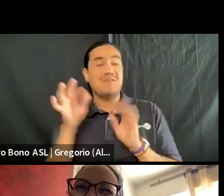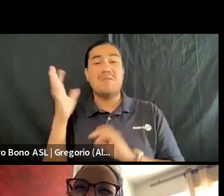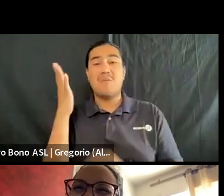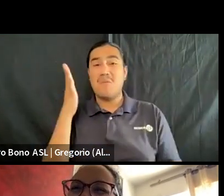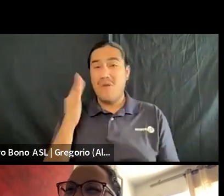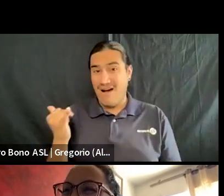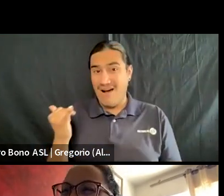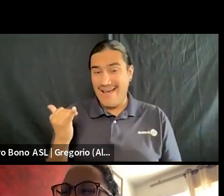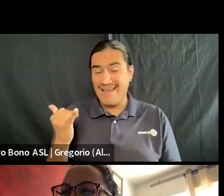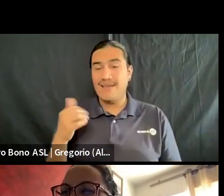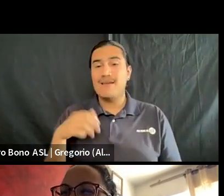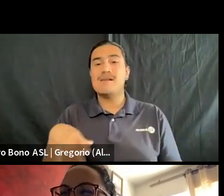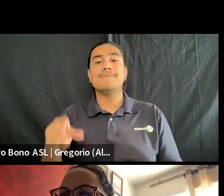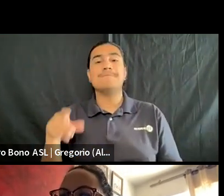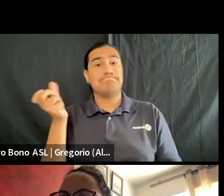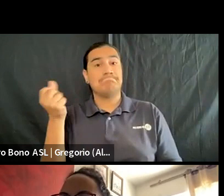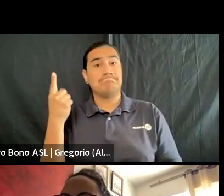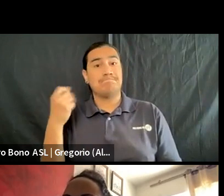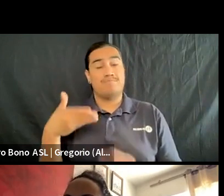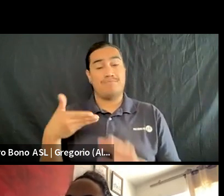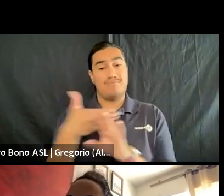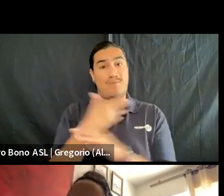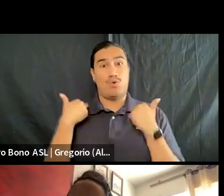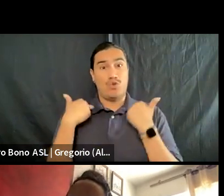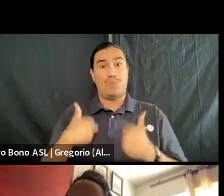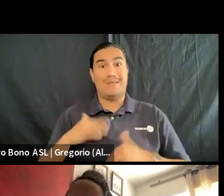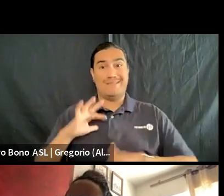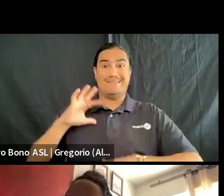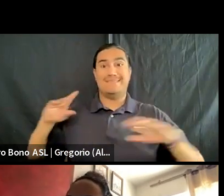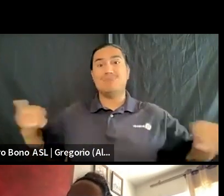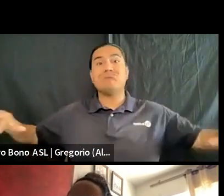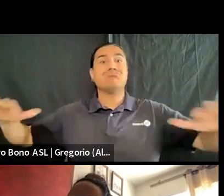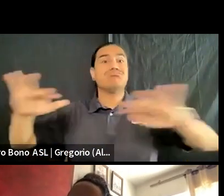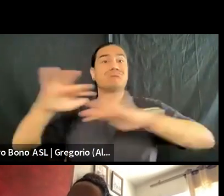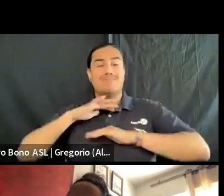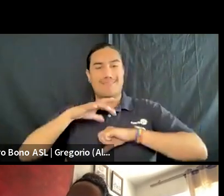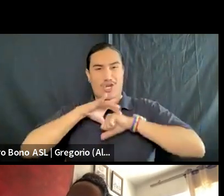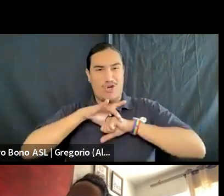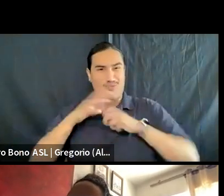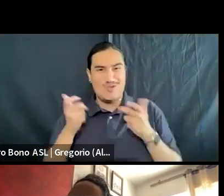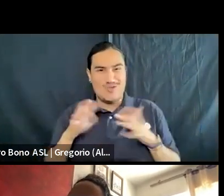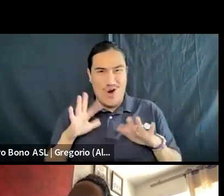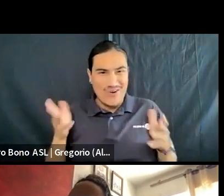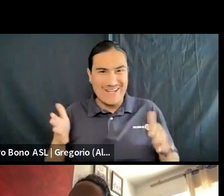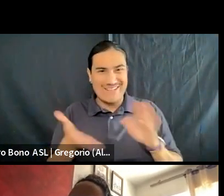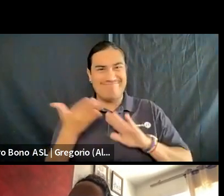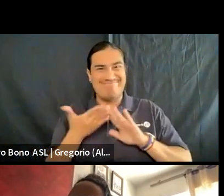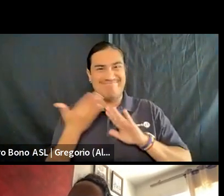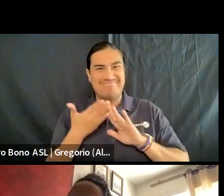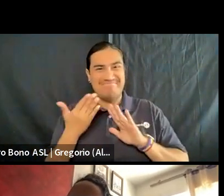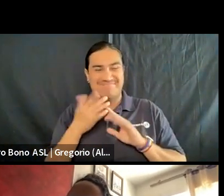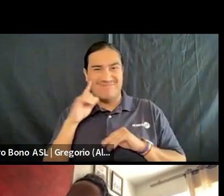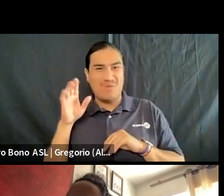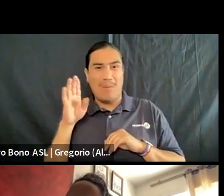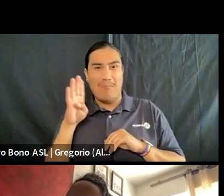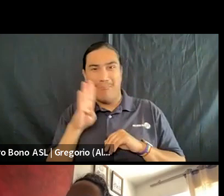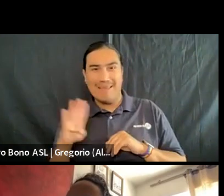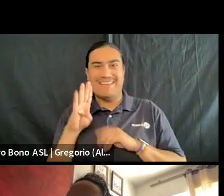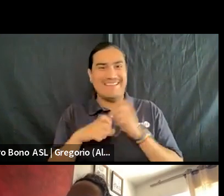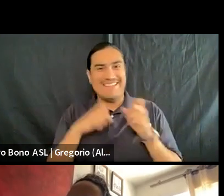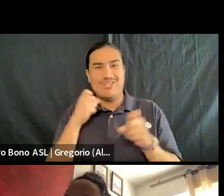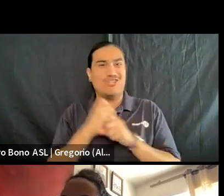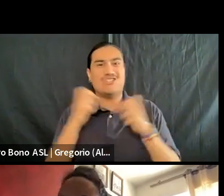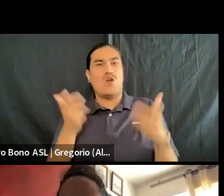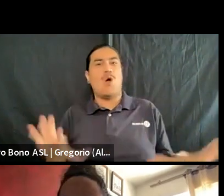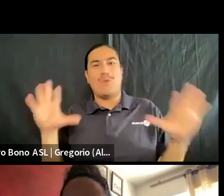because before humanity was here, this planet had existed, for billions of years. So the